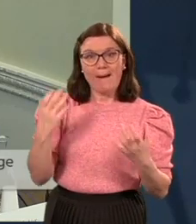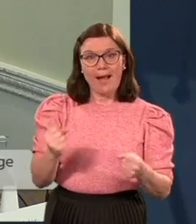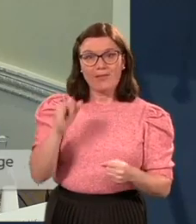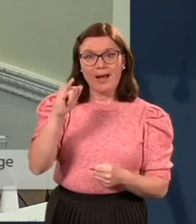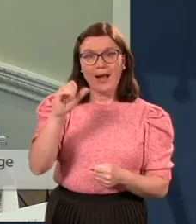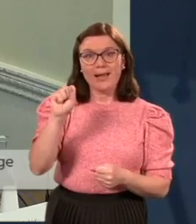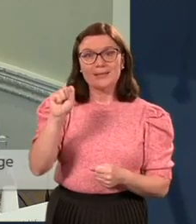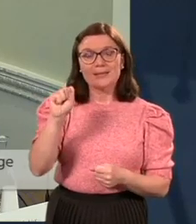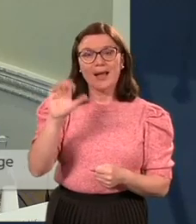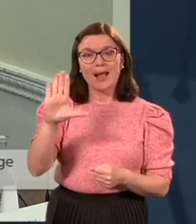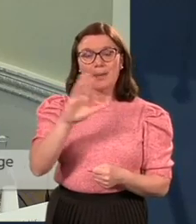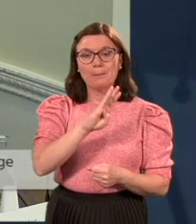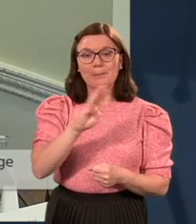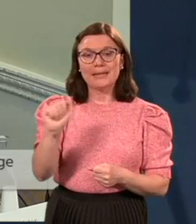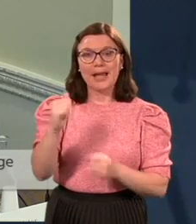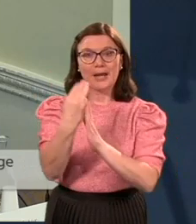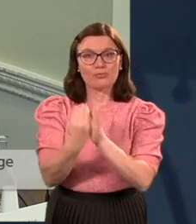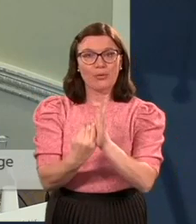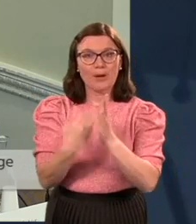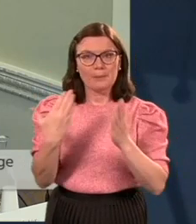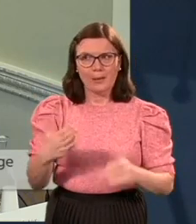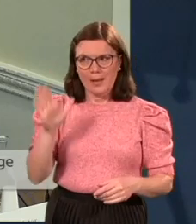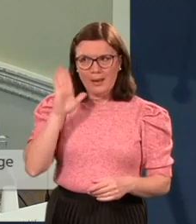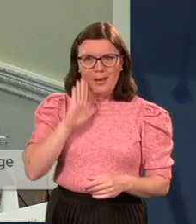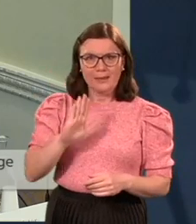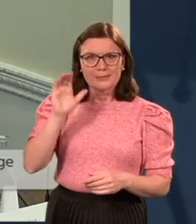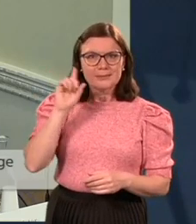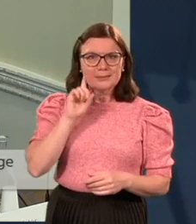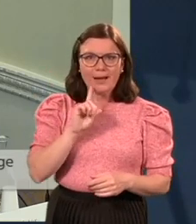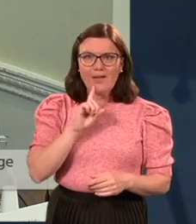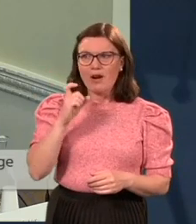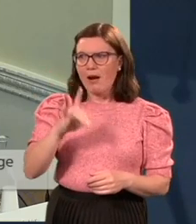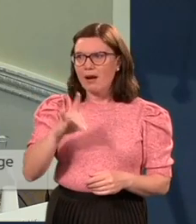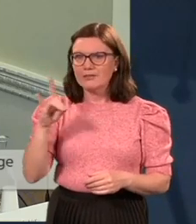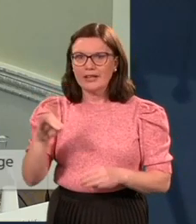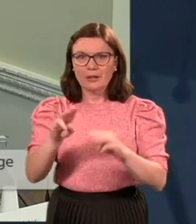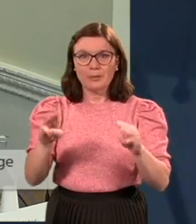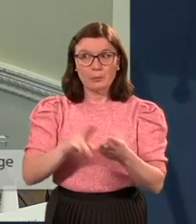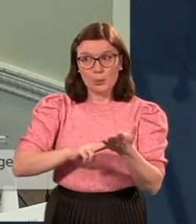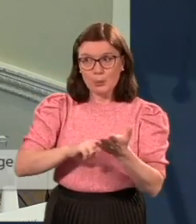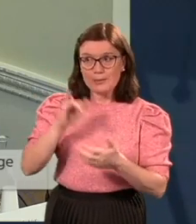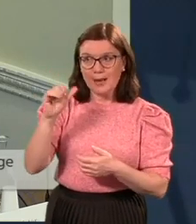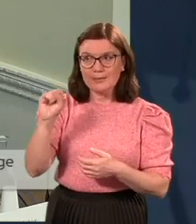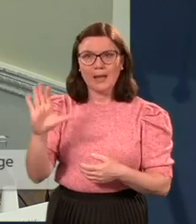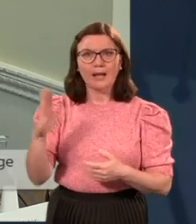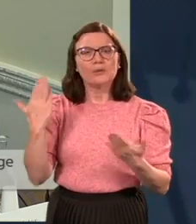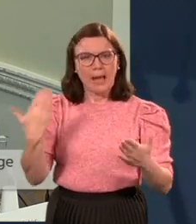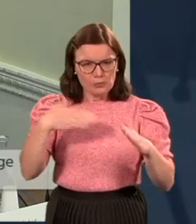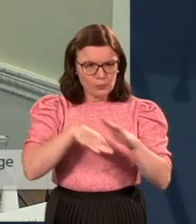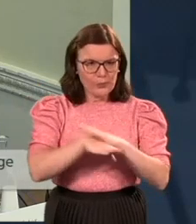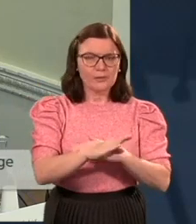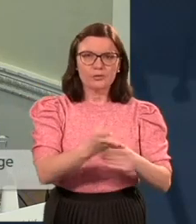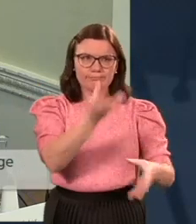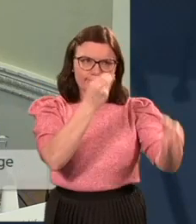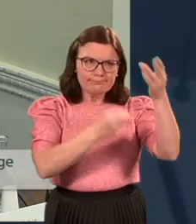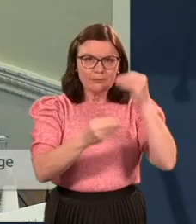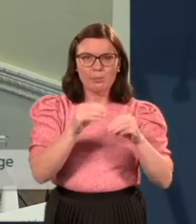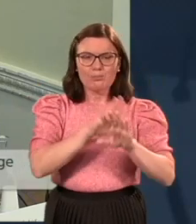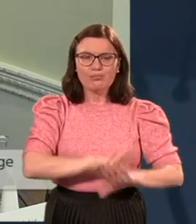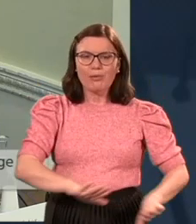of Education course that enables deaf and hard of hearing people who use ISL to enter primary teaching. This